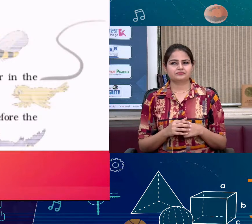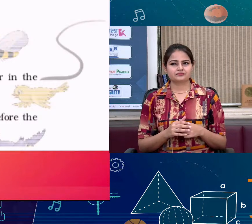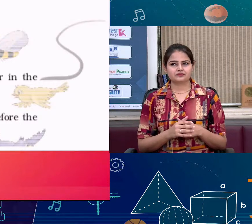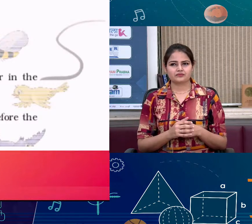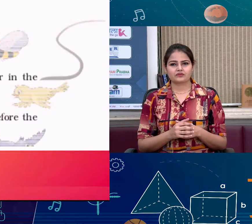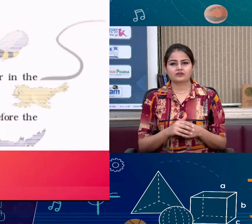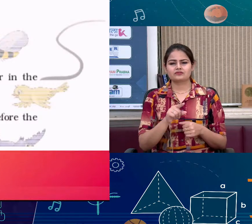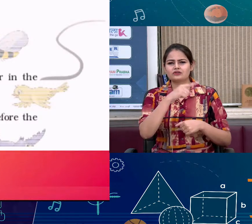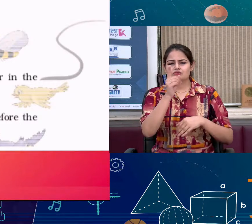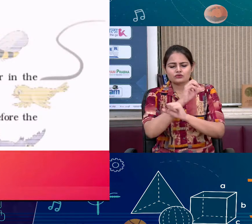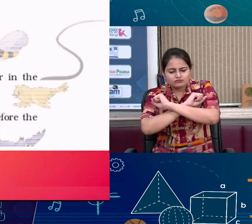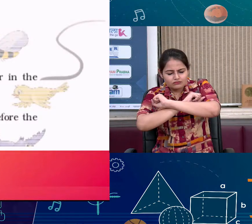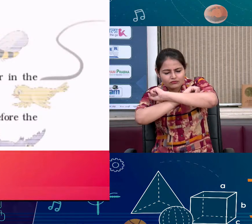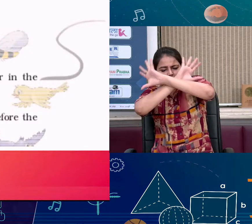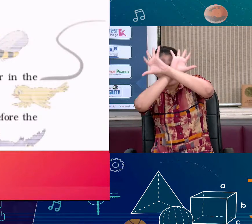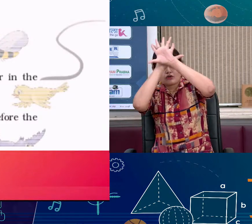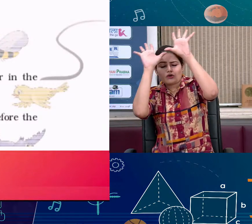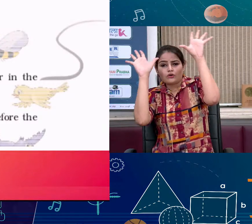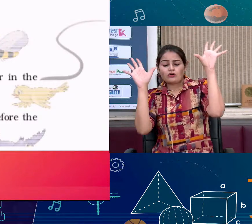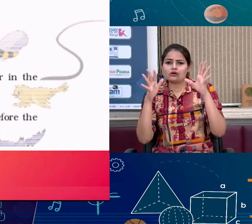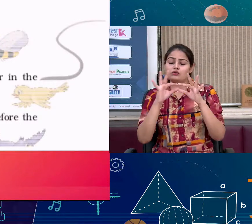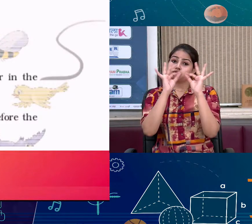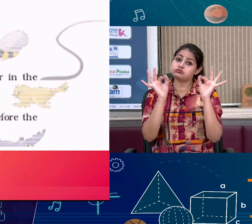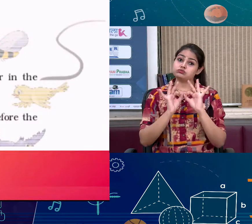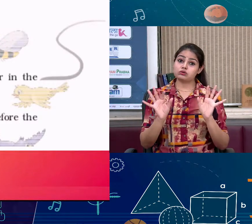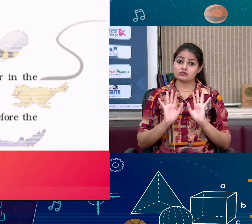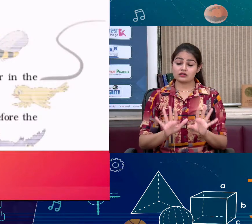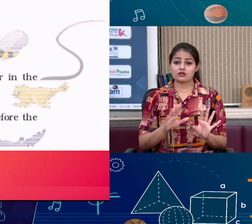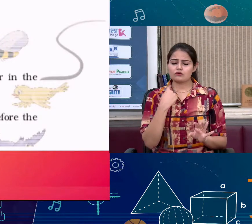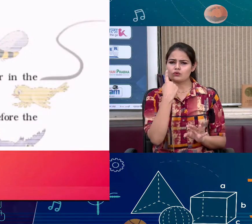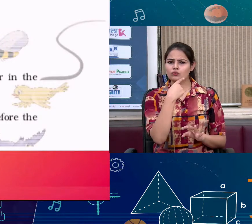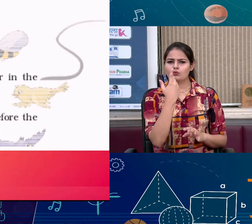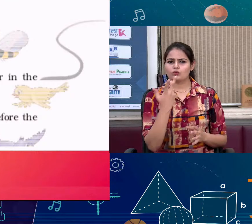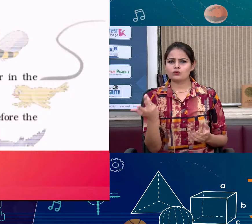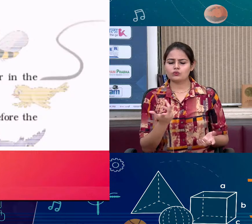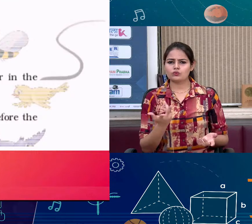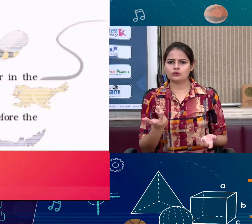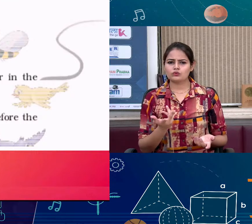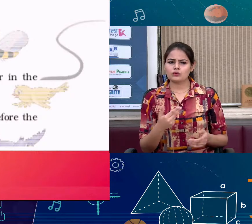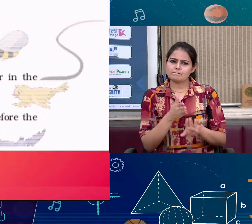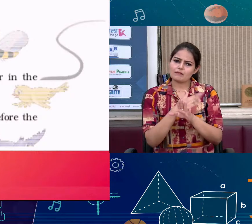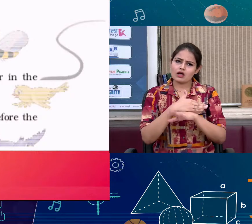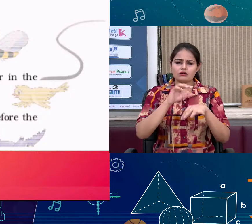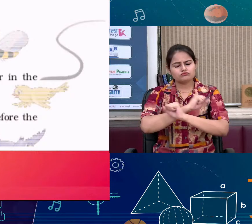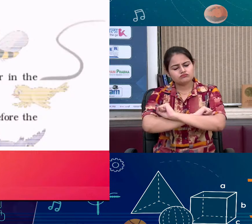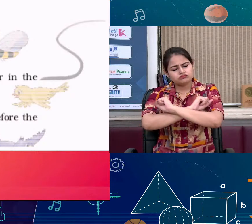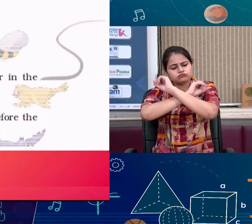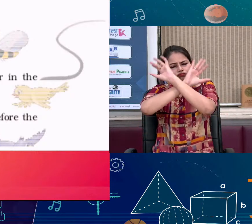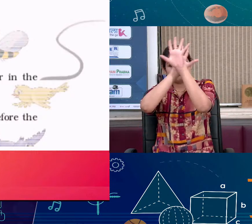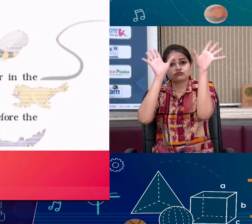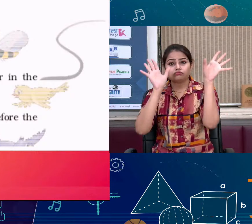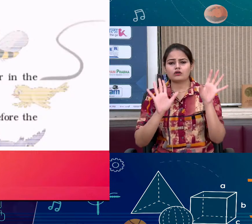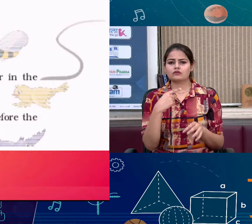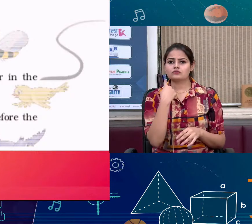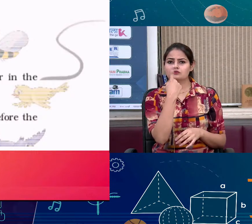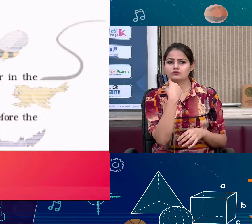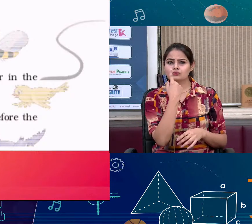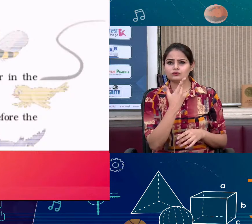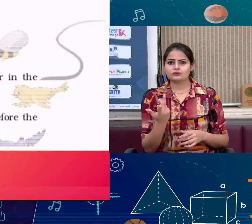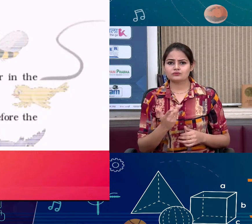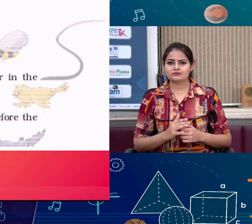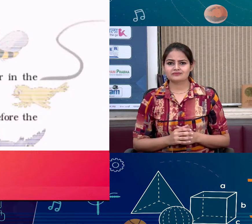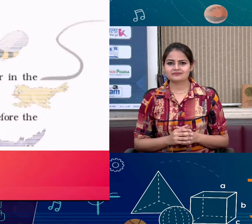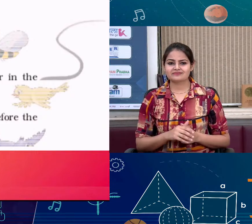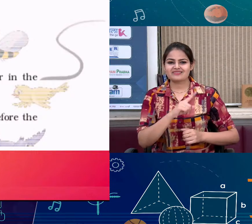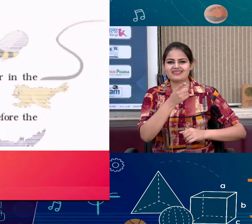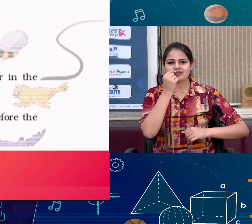that both the children, both the boy and the girl, were calling the children to ask for to come out